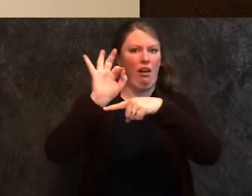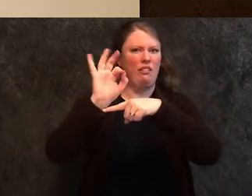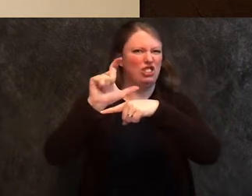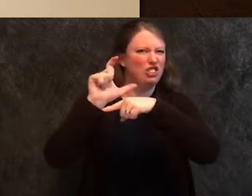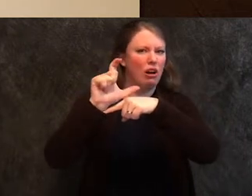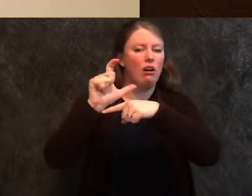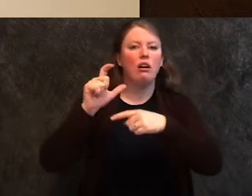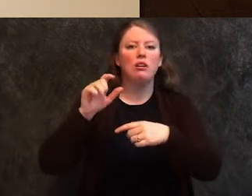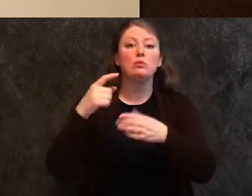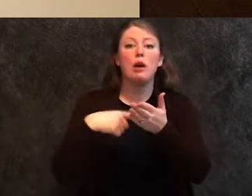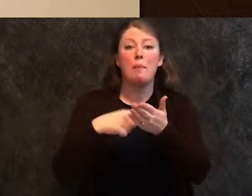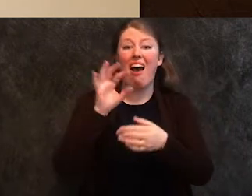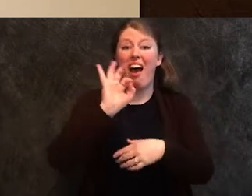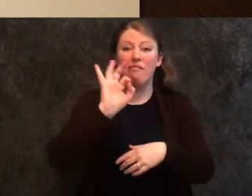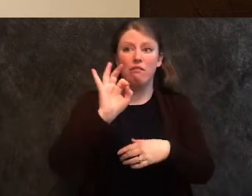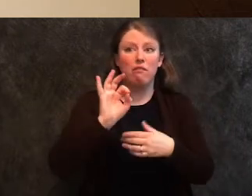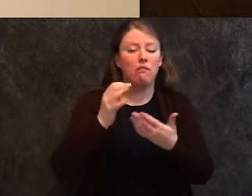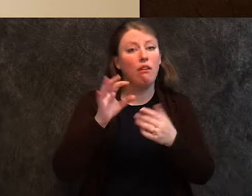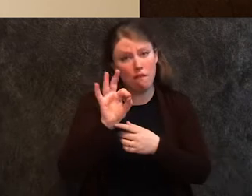might stand for is feelings.